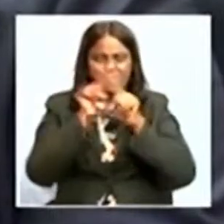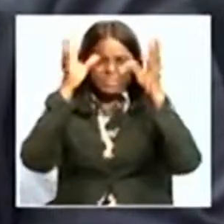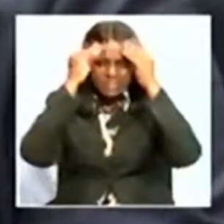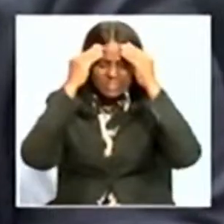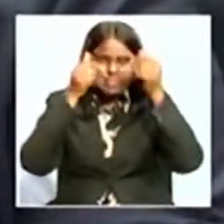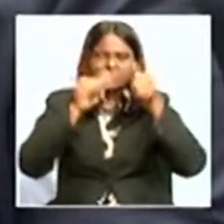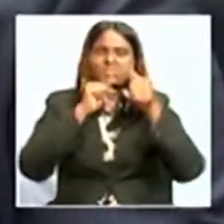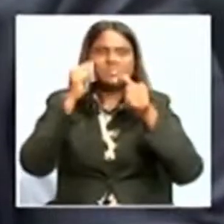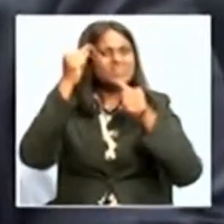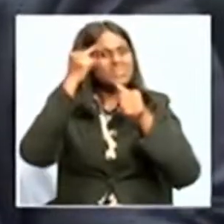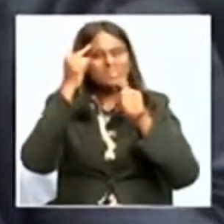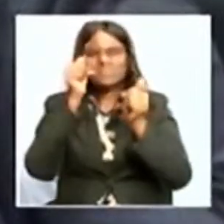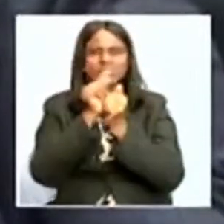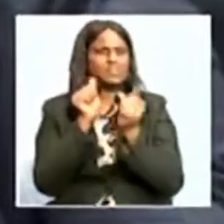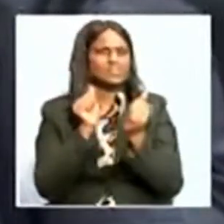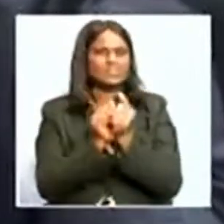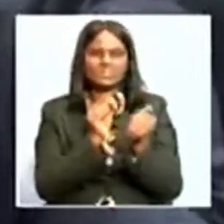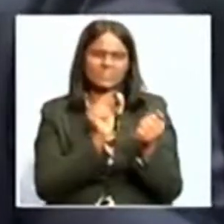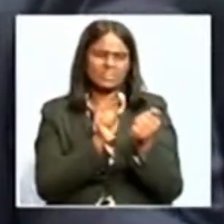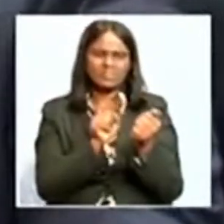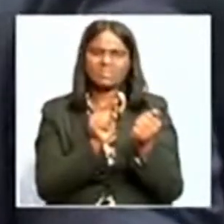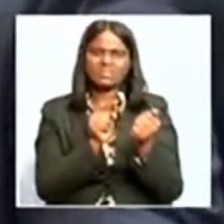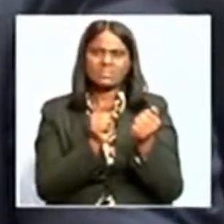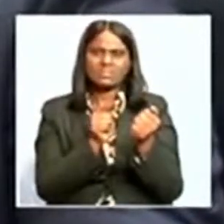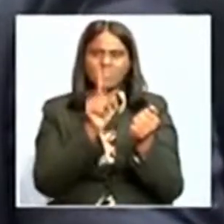you not thinking about,